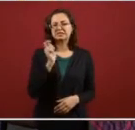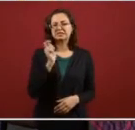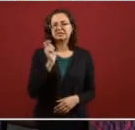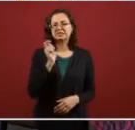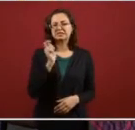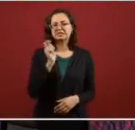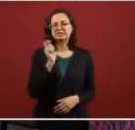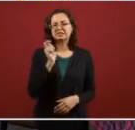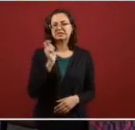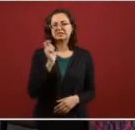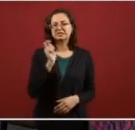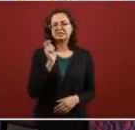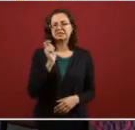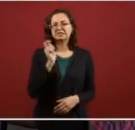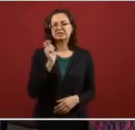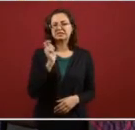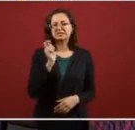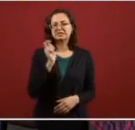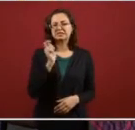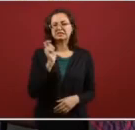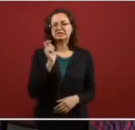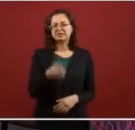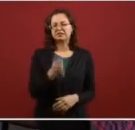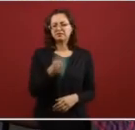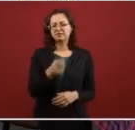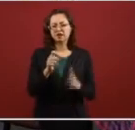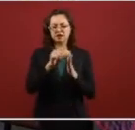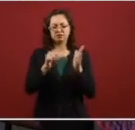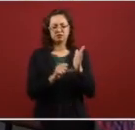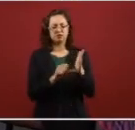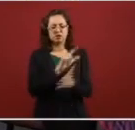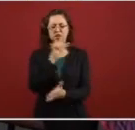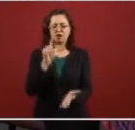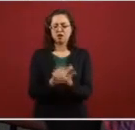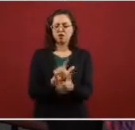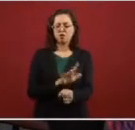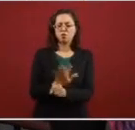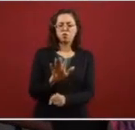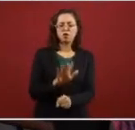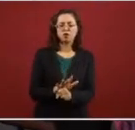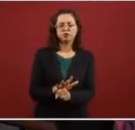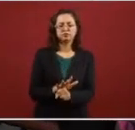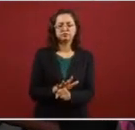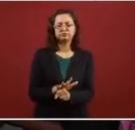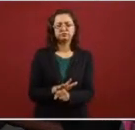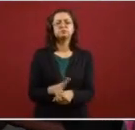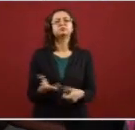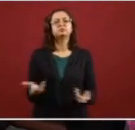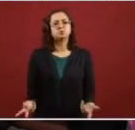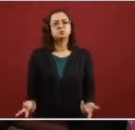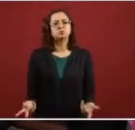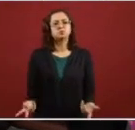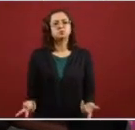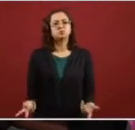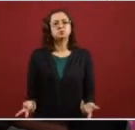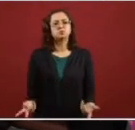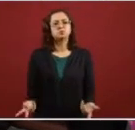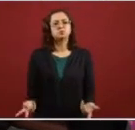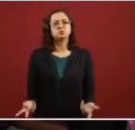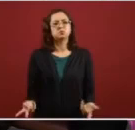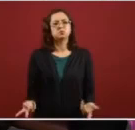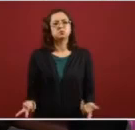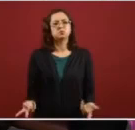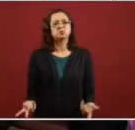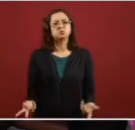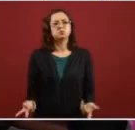the legal ordinances es proteger, ofrecer protección, is to